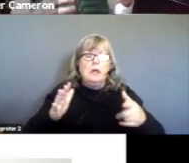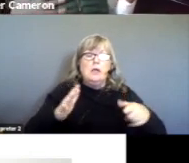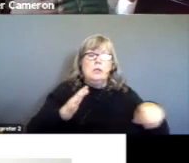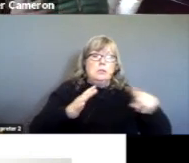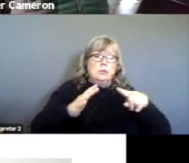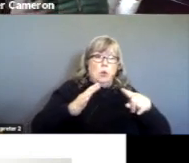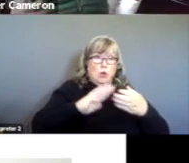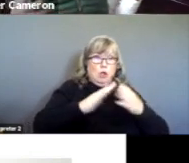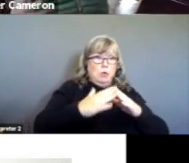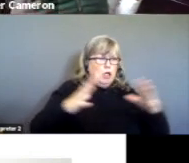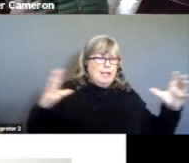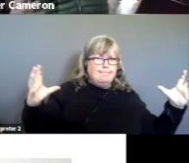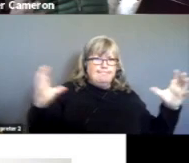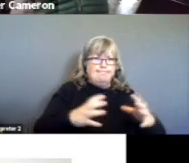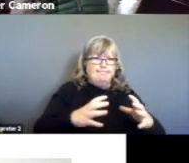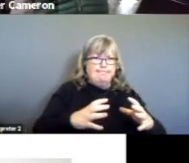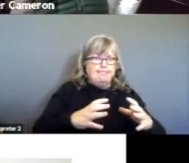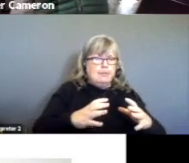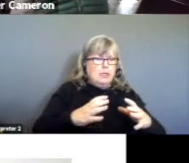volunteer work, they